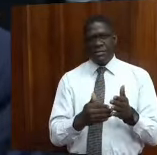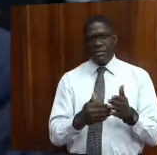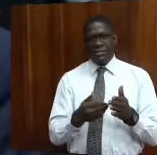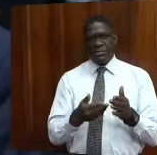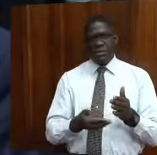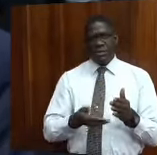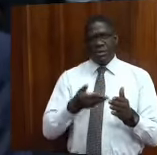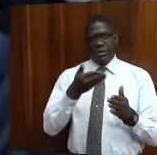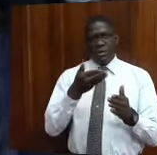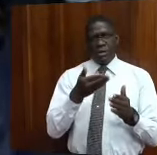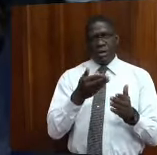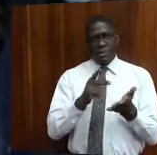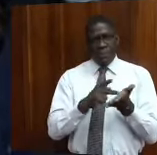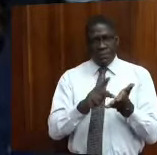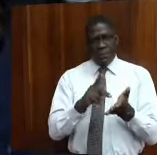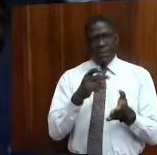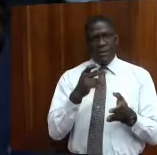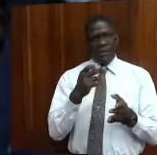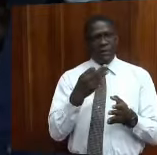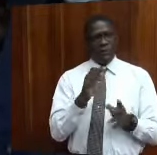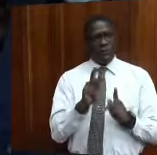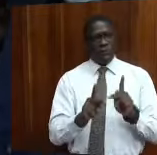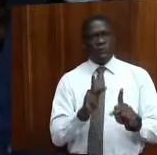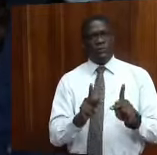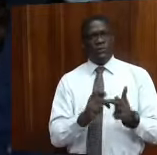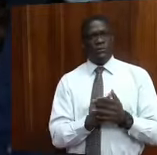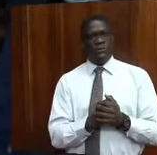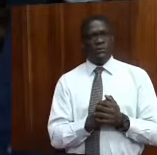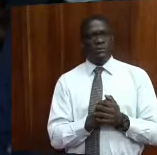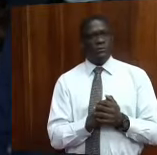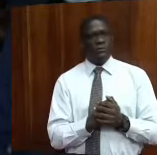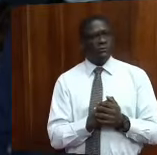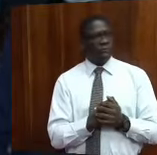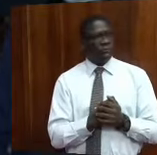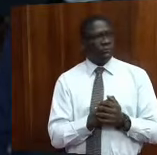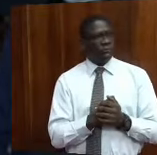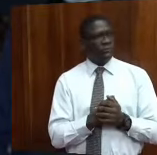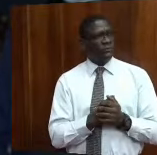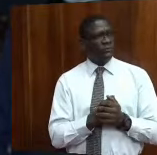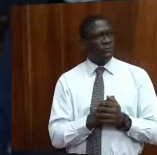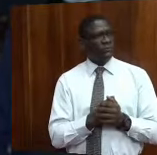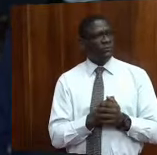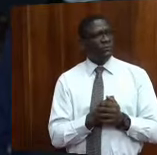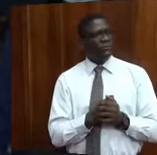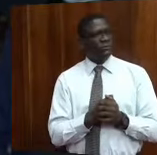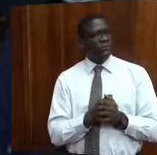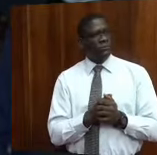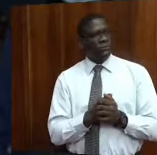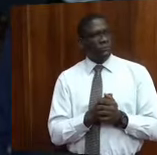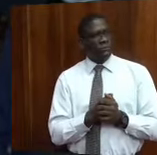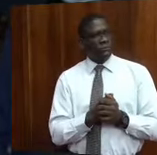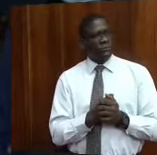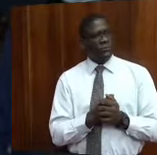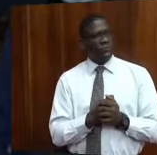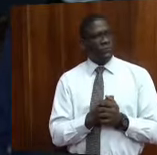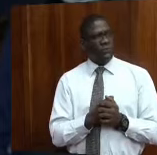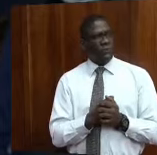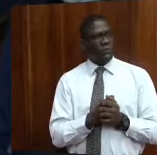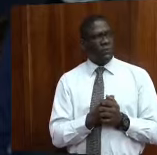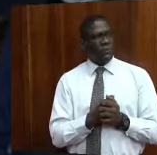Mr. Speaker, we have yet to fully honor our commitment of setting refunds up to $5,000. Mr. Speaker, my government